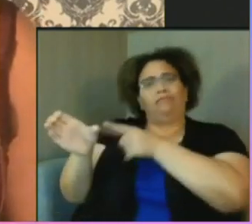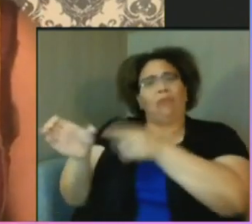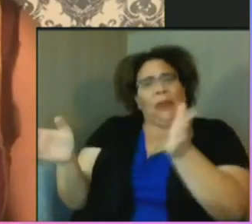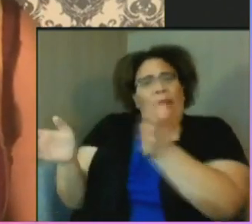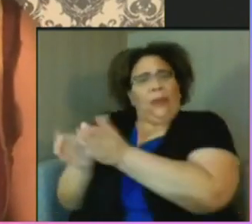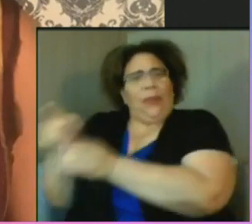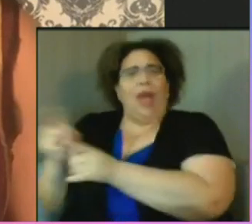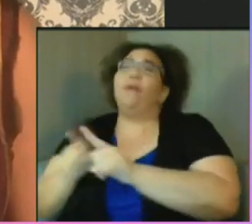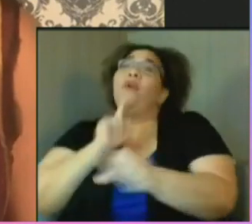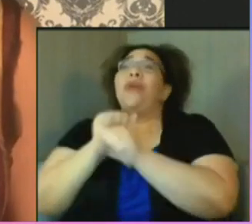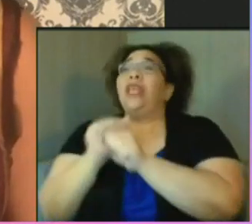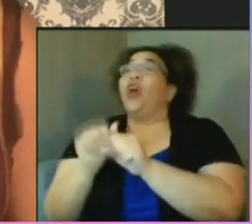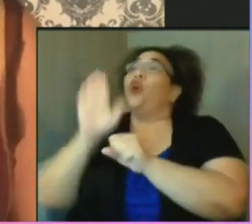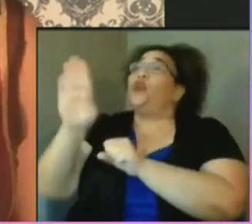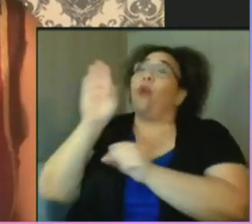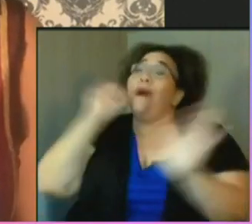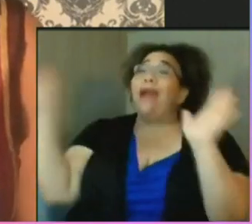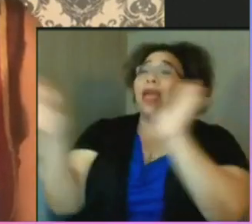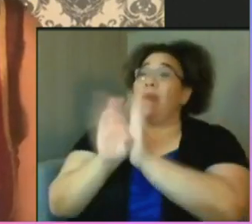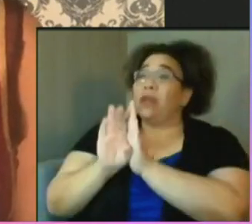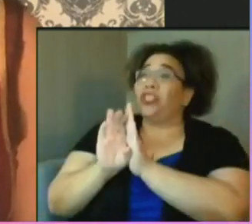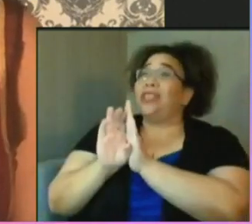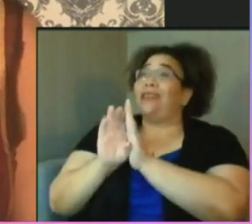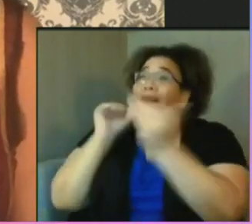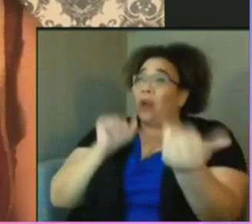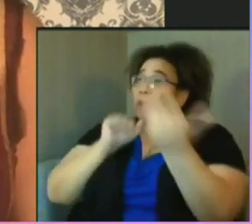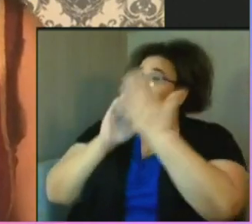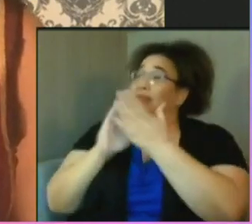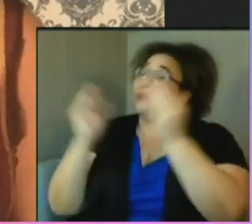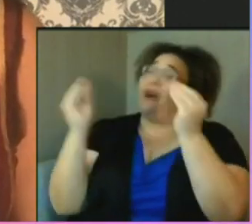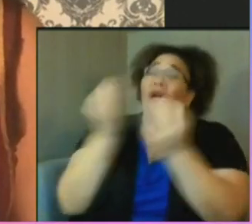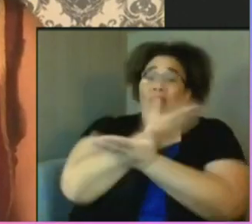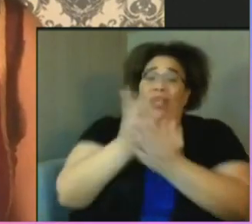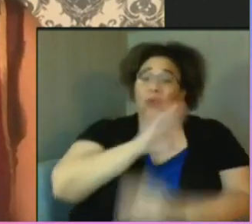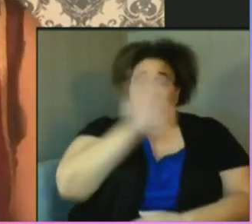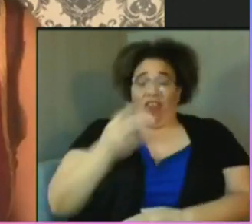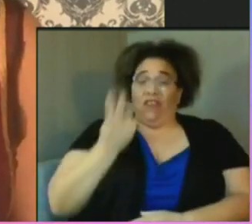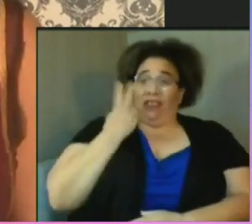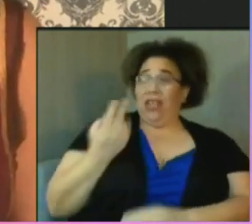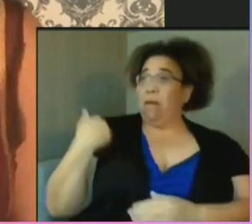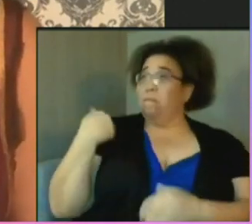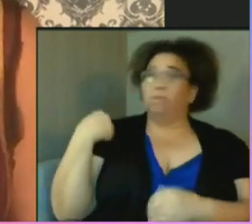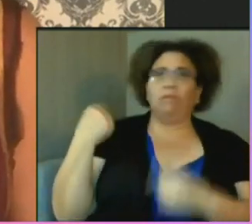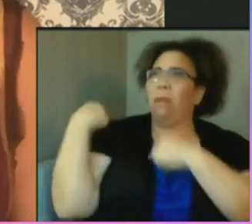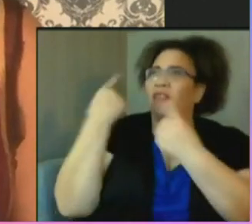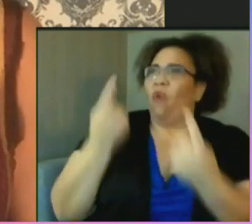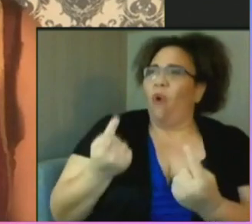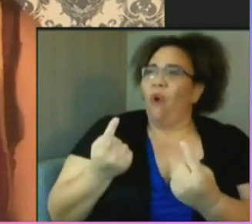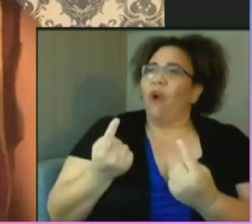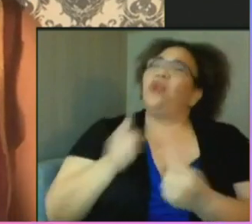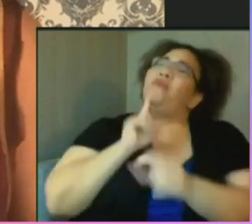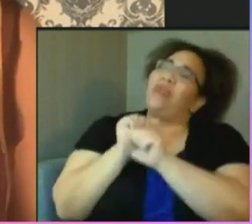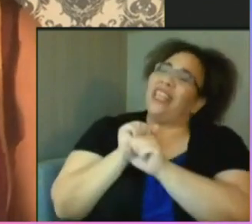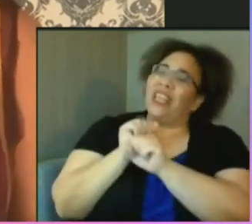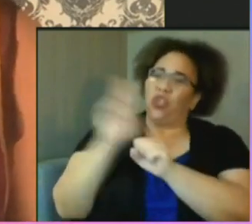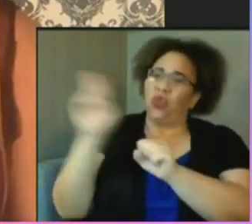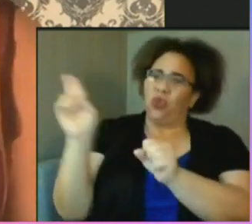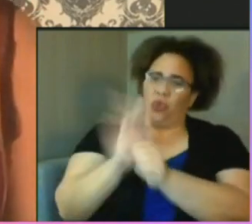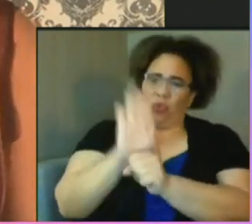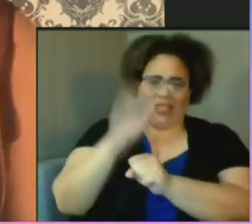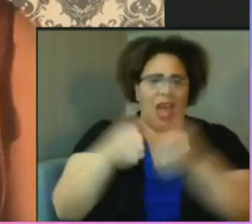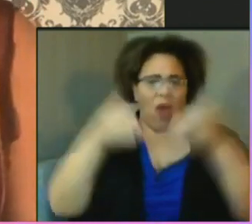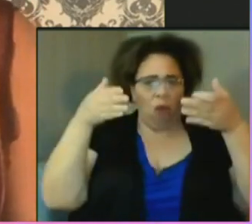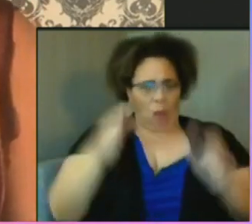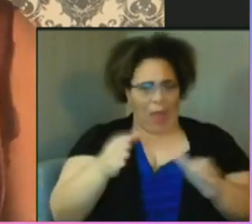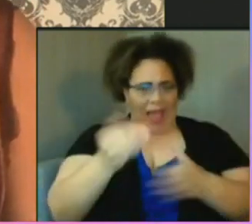that we haven't seen before, to explore these issues of race and of gender and the way and immigration and so many